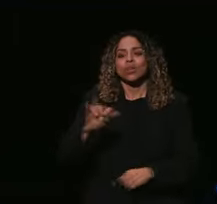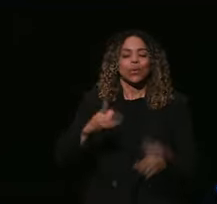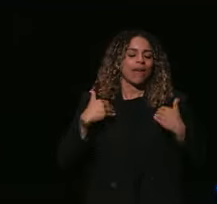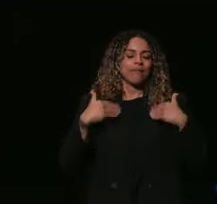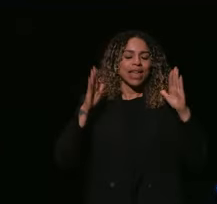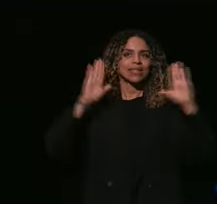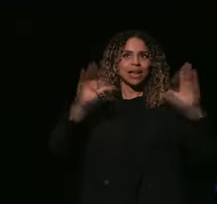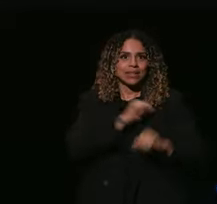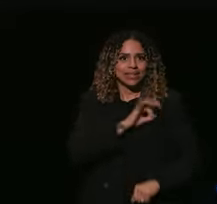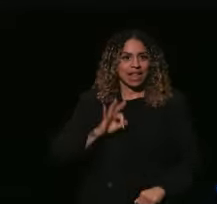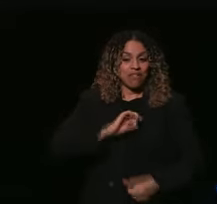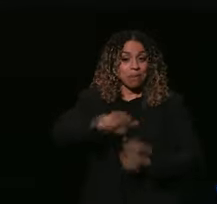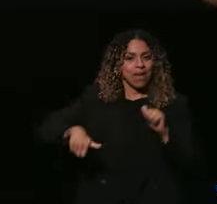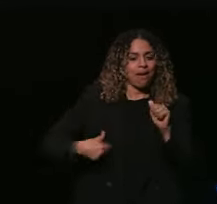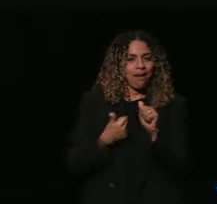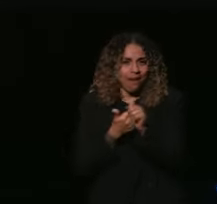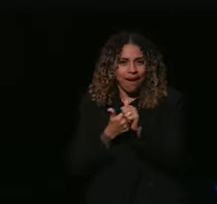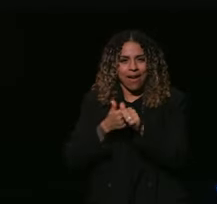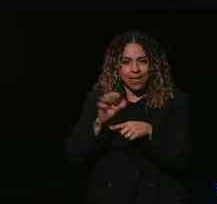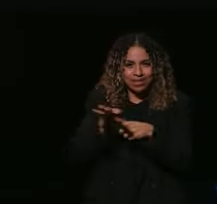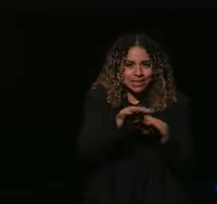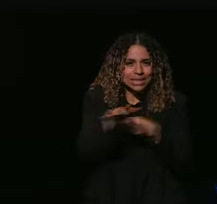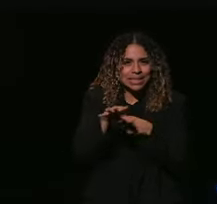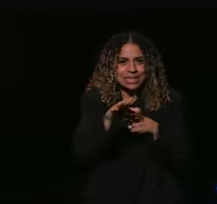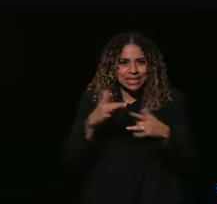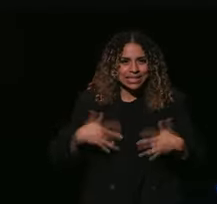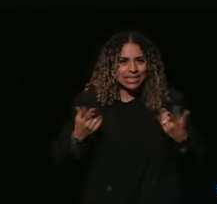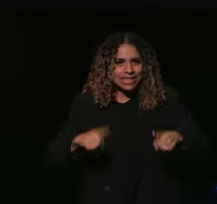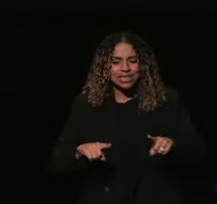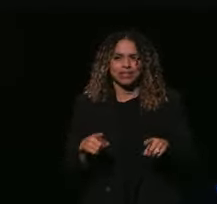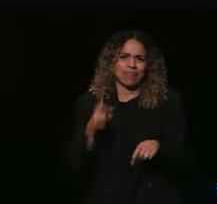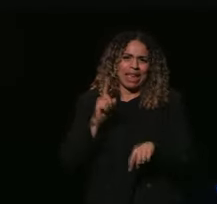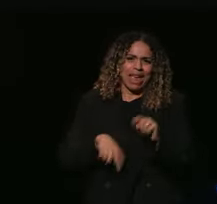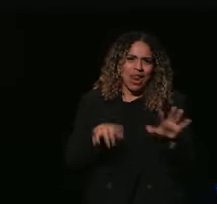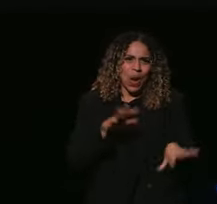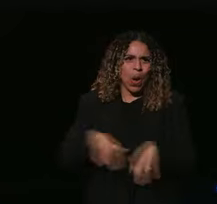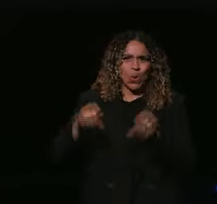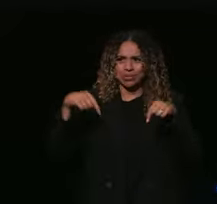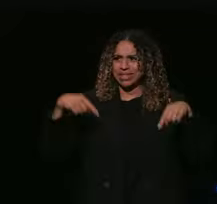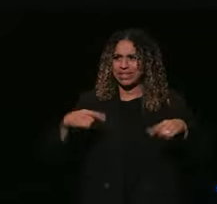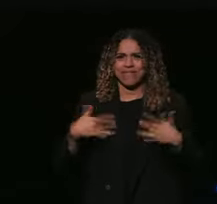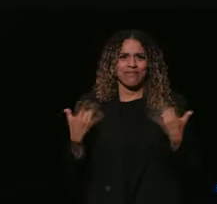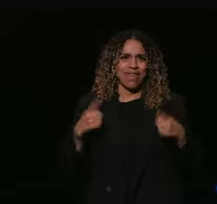staff behind the scenes. Nobody can do these events alone, so I feel lucky to be part of